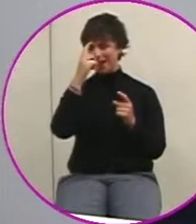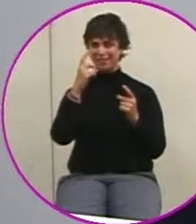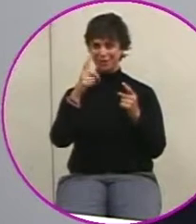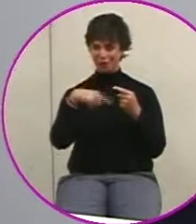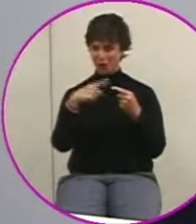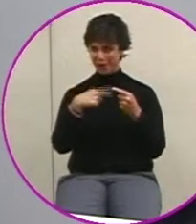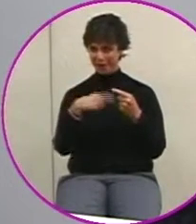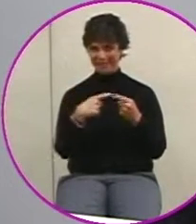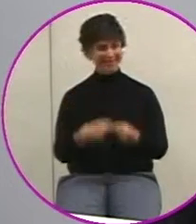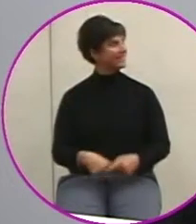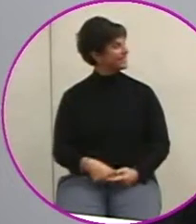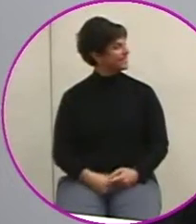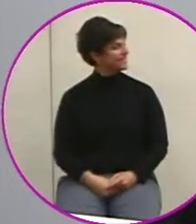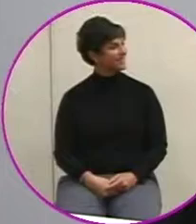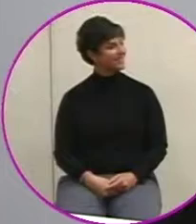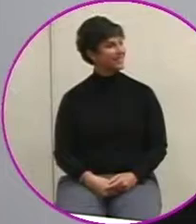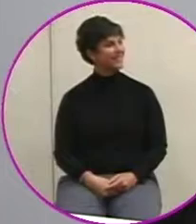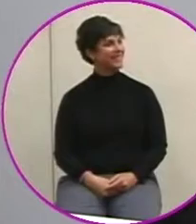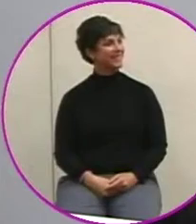going,